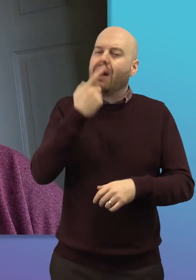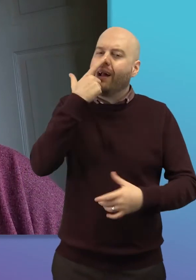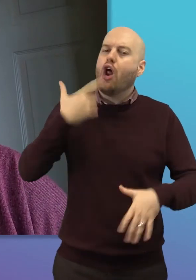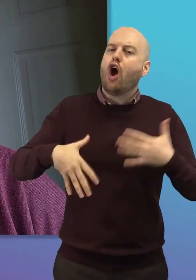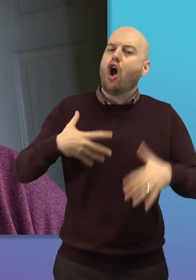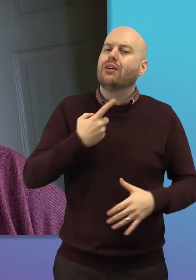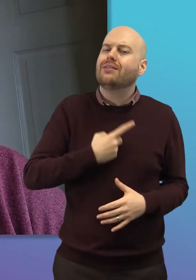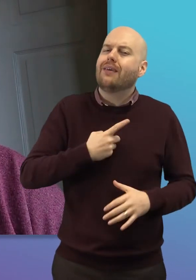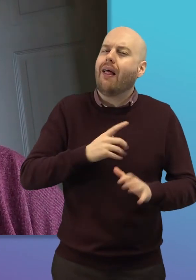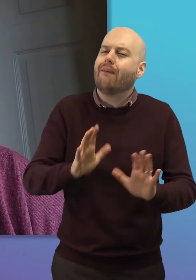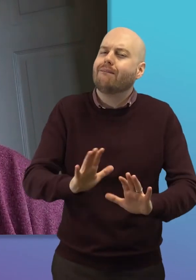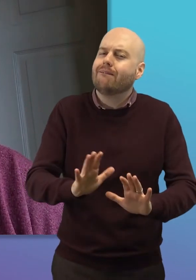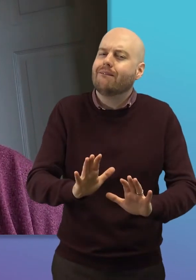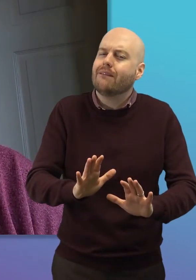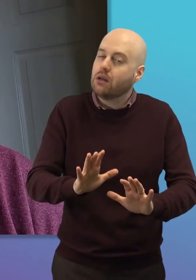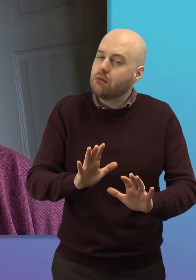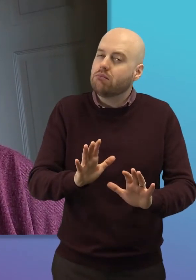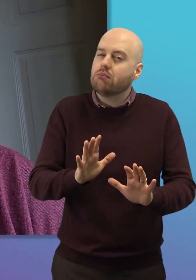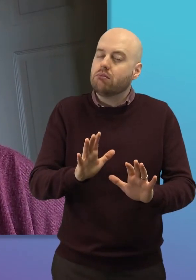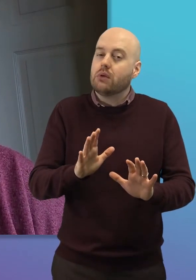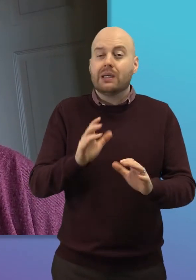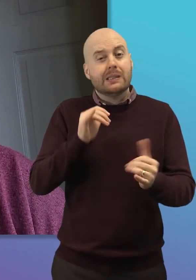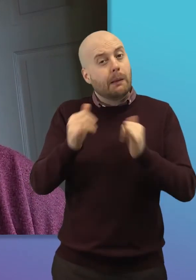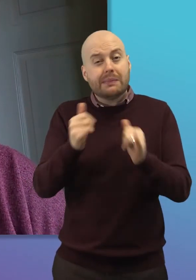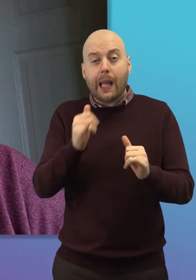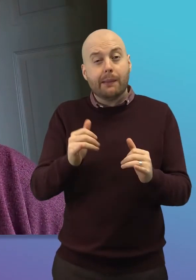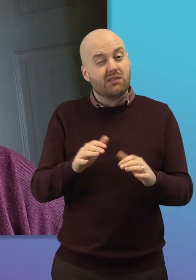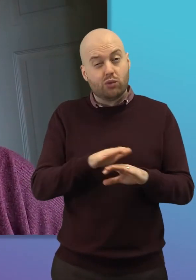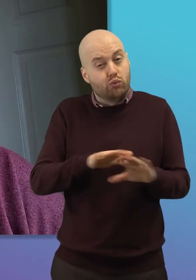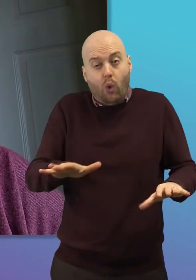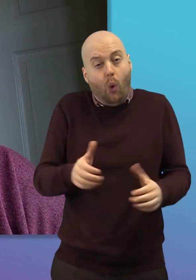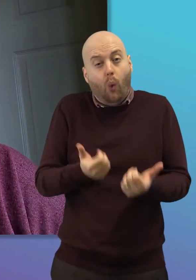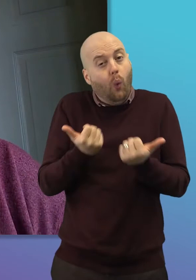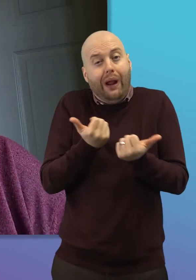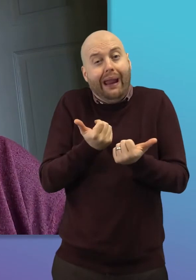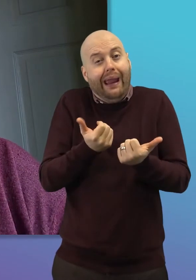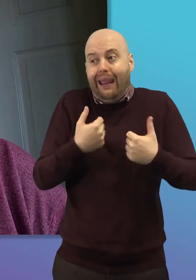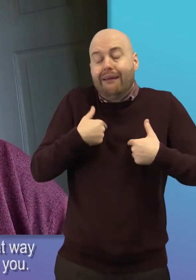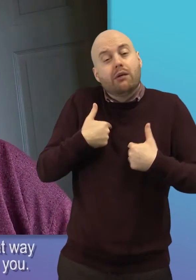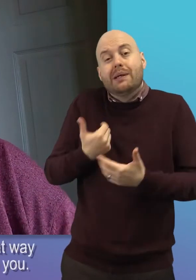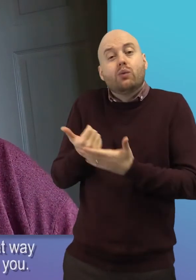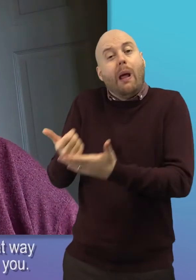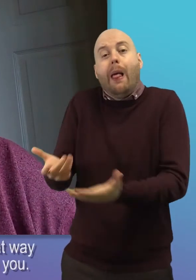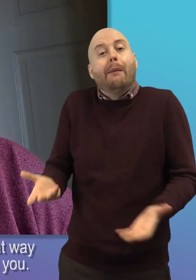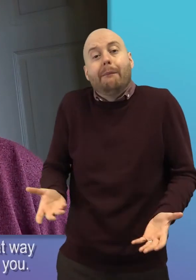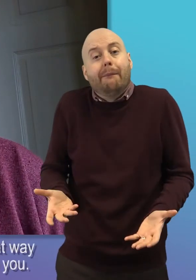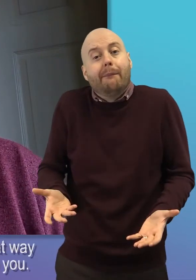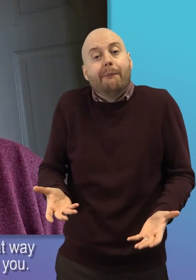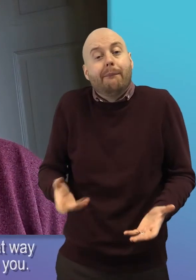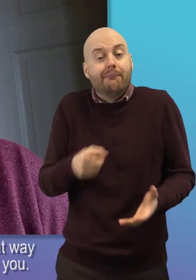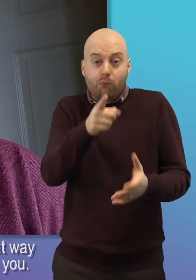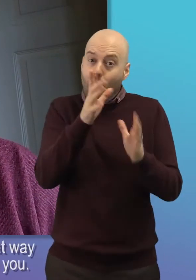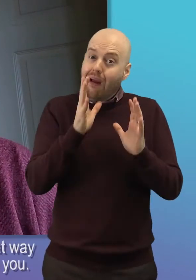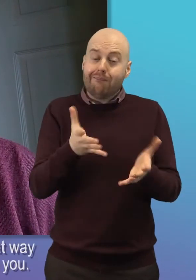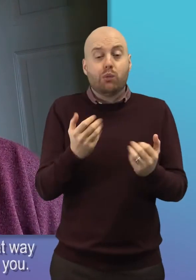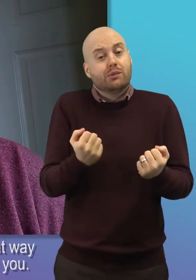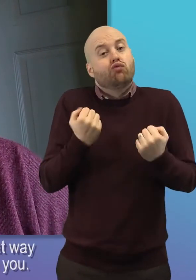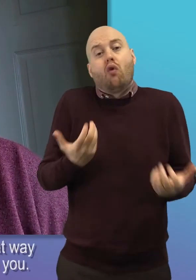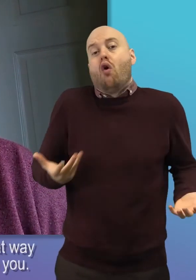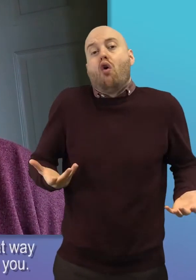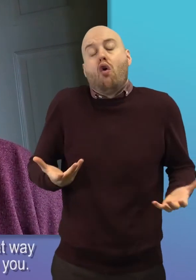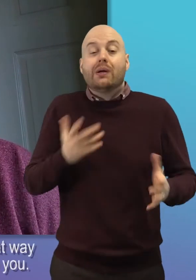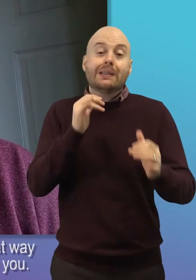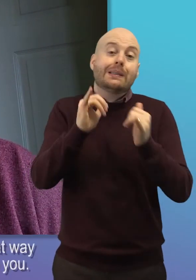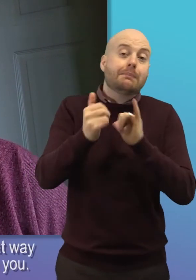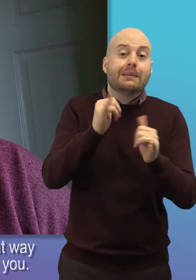us. So we need to let people know what's okay for us and what's not okay for us. For example, look, I want to help you,